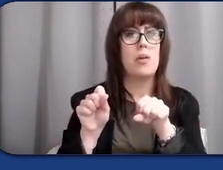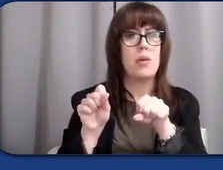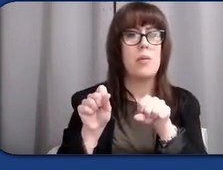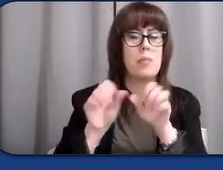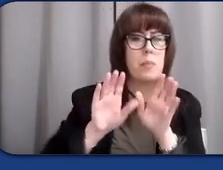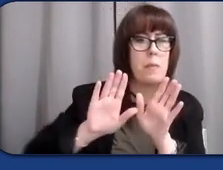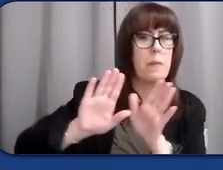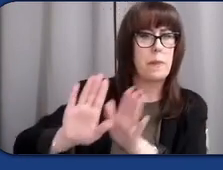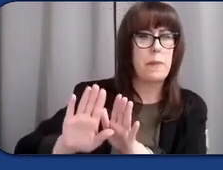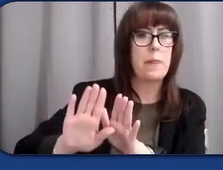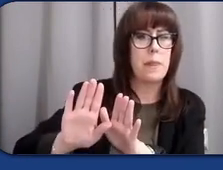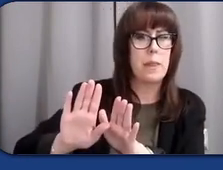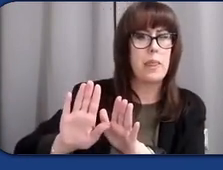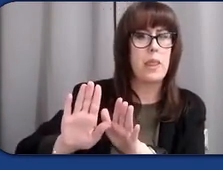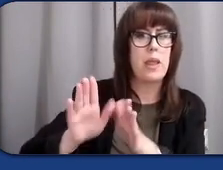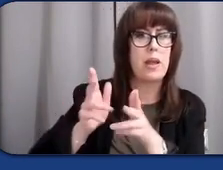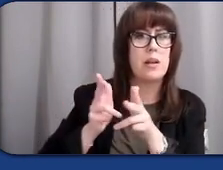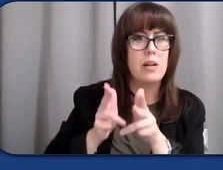guns-affiliated activities